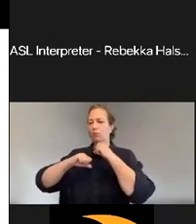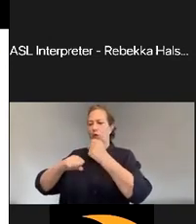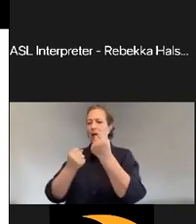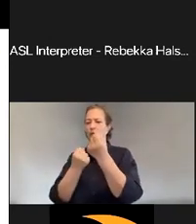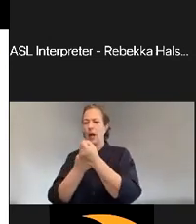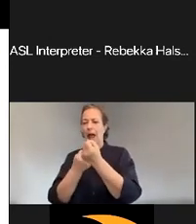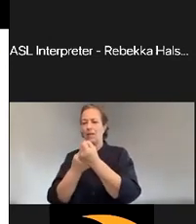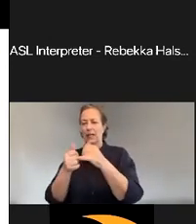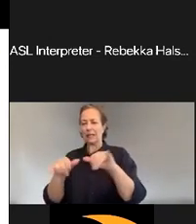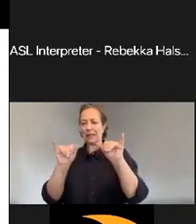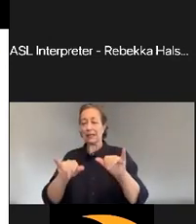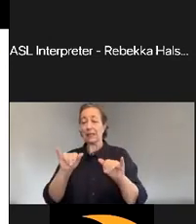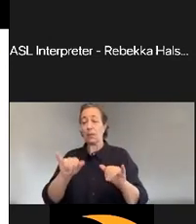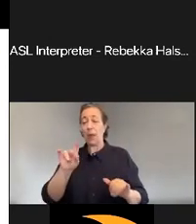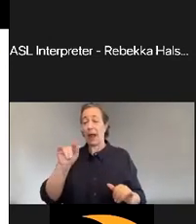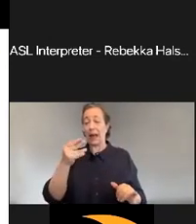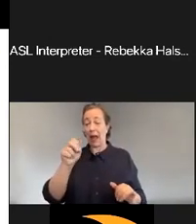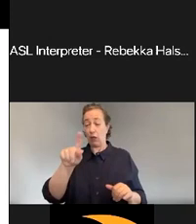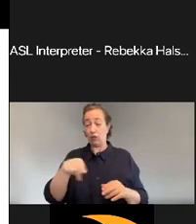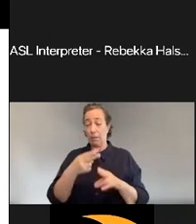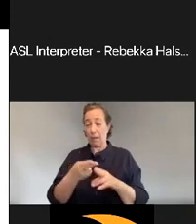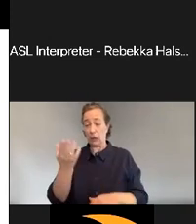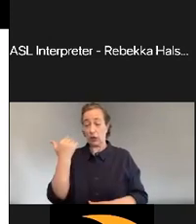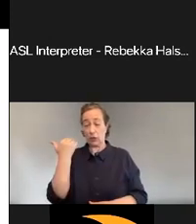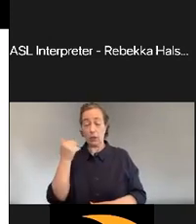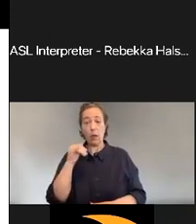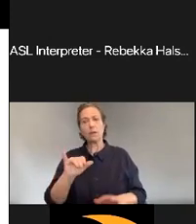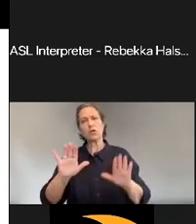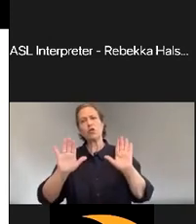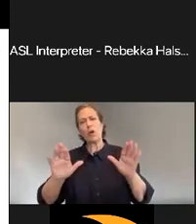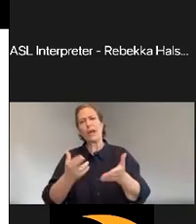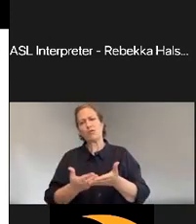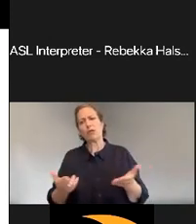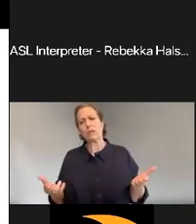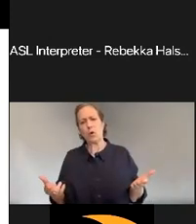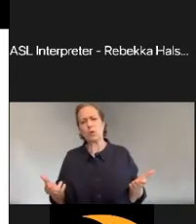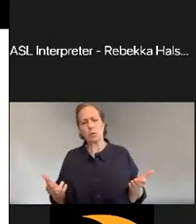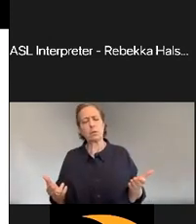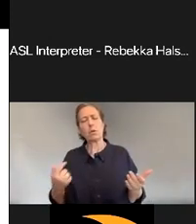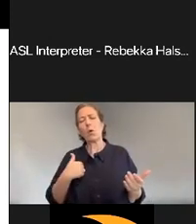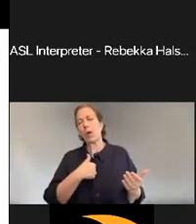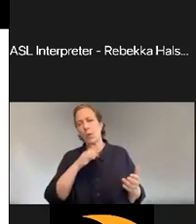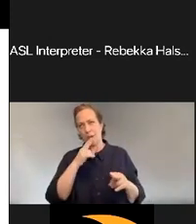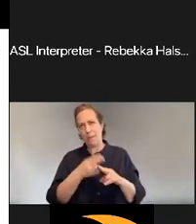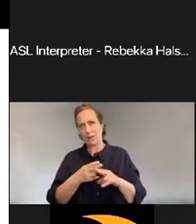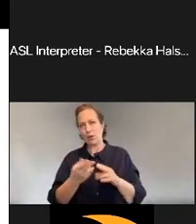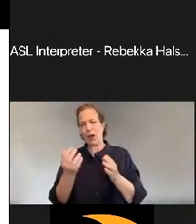Catherine mentioned a couple minutes ago, that I mentioned is a really great resource that you'll hear us talk about over and over again.